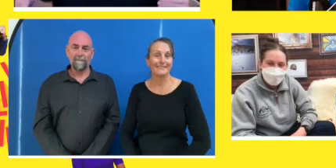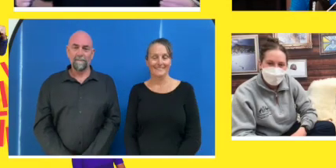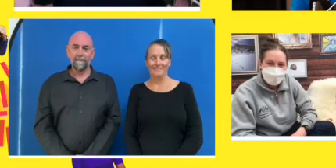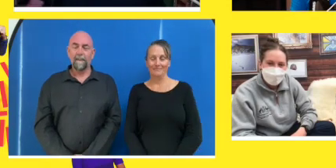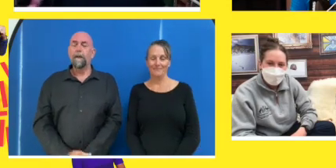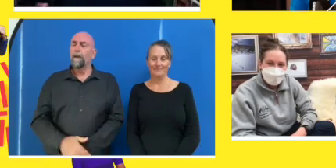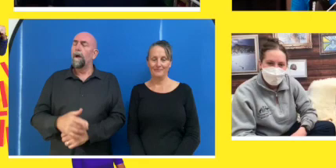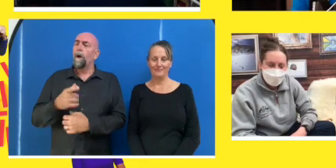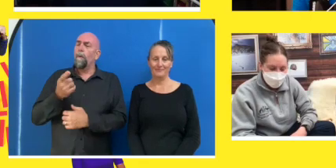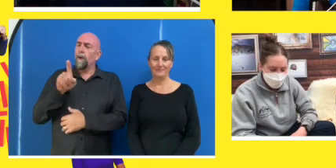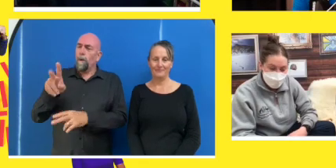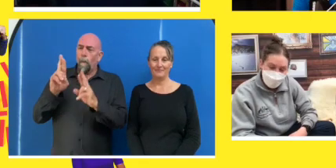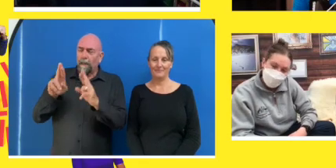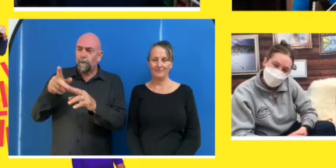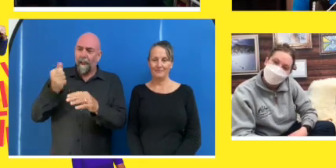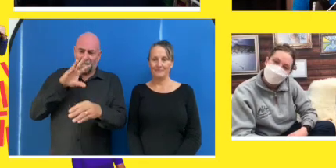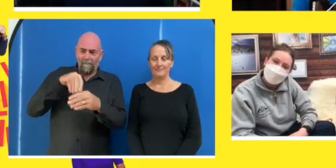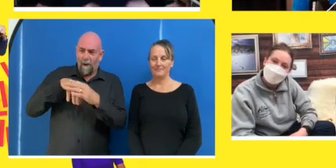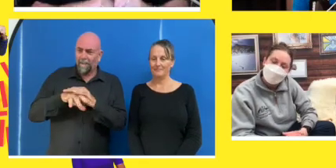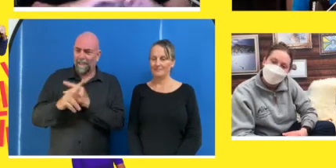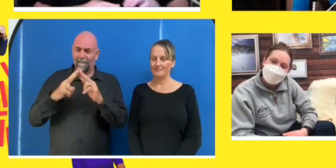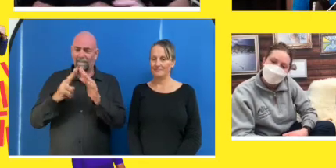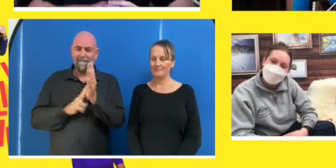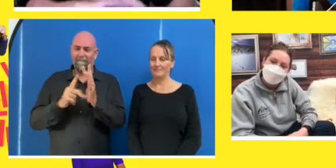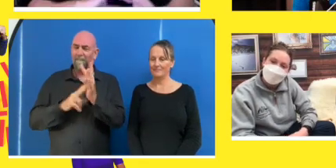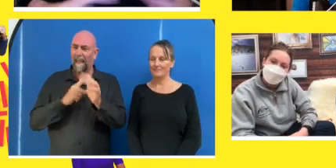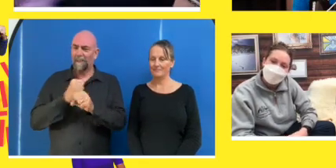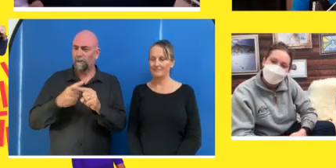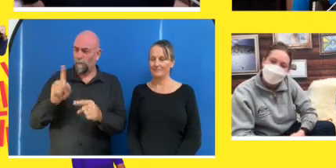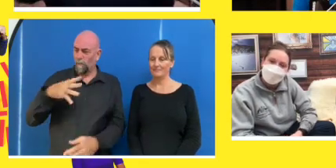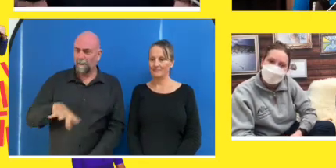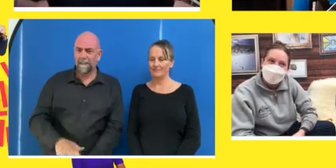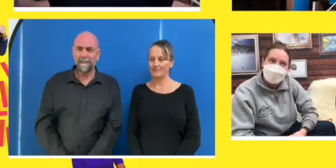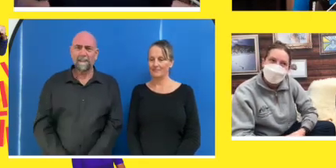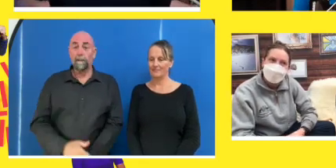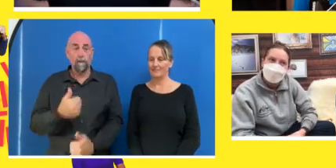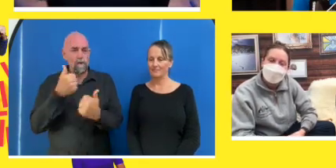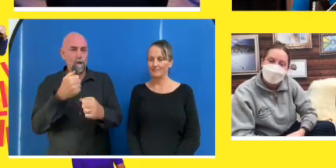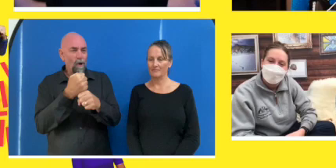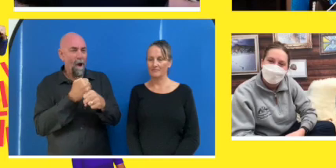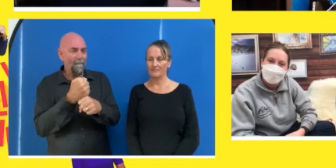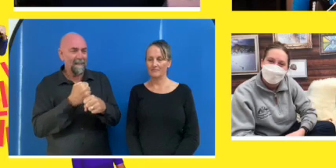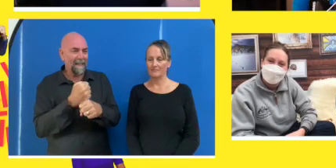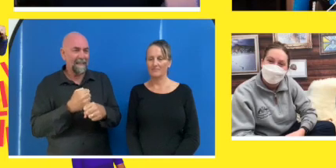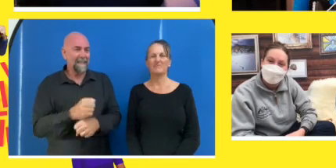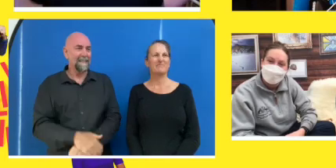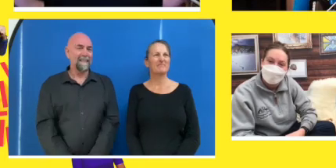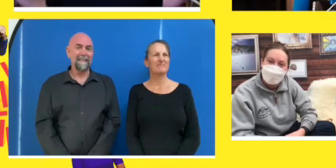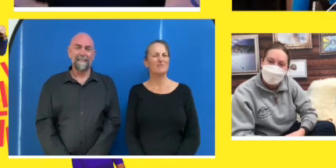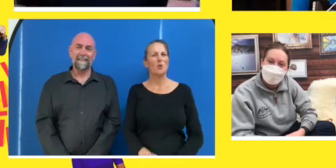you've enjoyed every single one of those events, but you're about to enjoy the biggest event that the world has ever seen. It's right. The event here